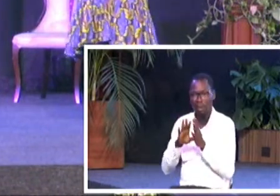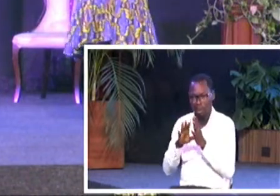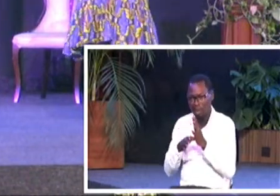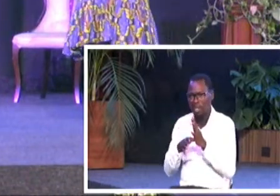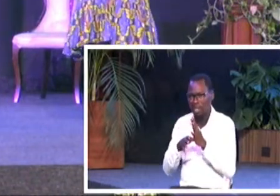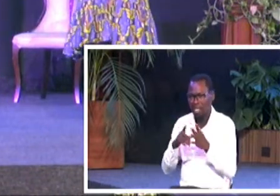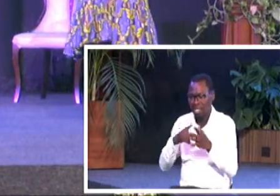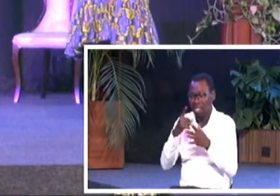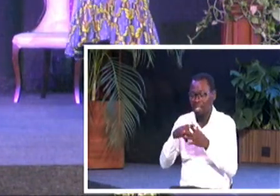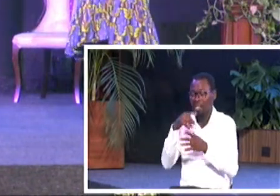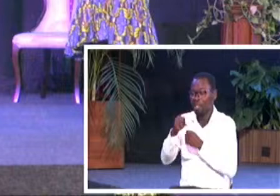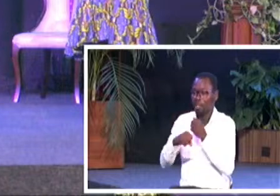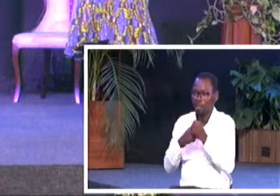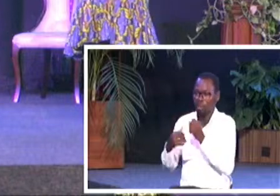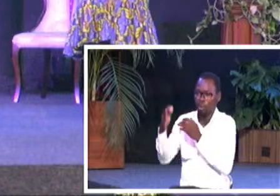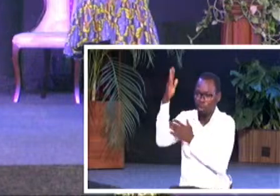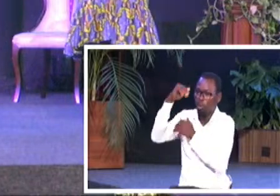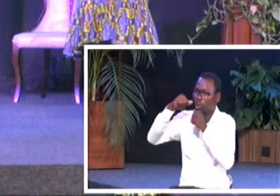company's turnover.